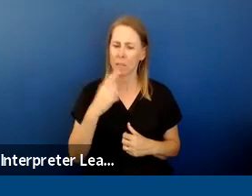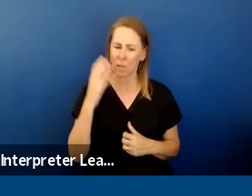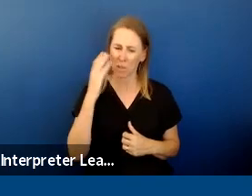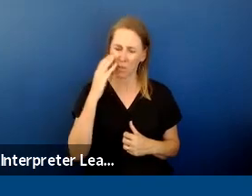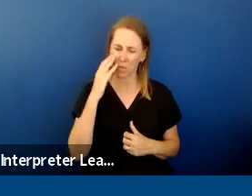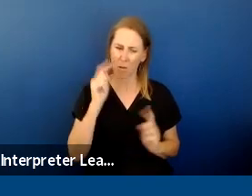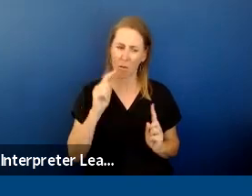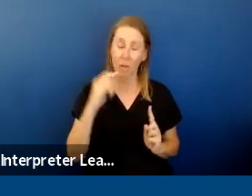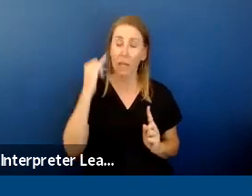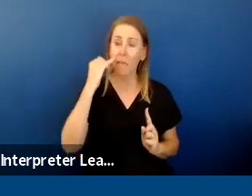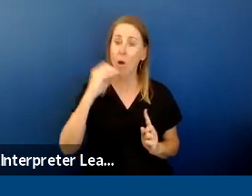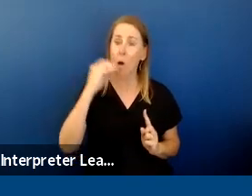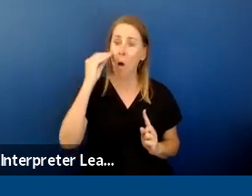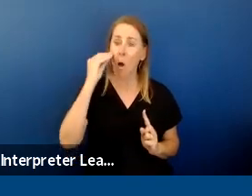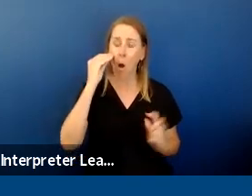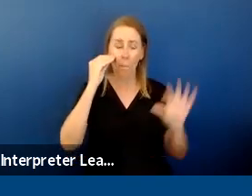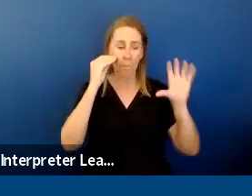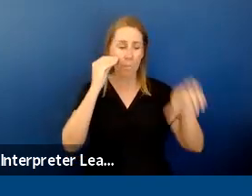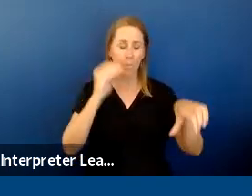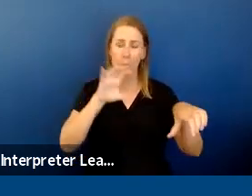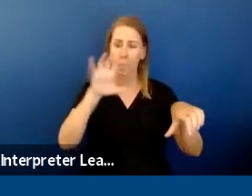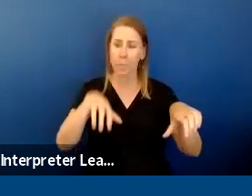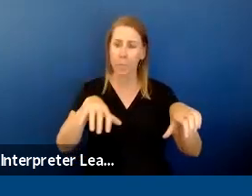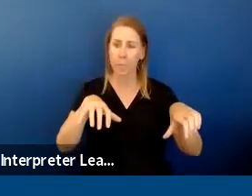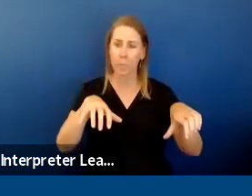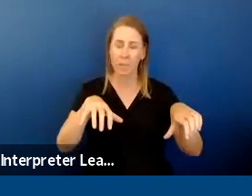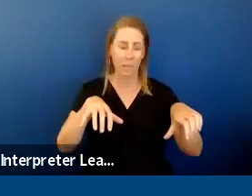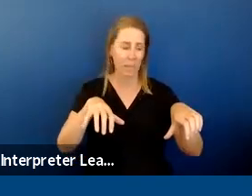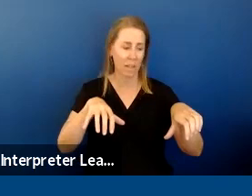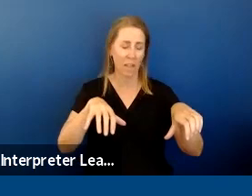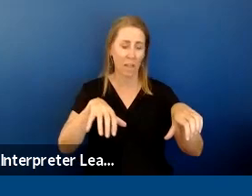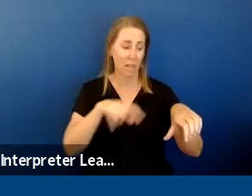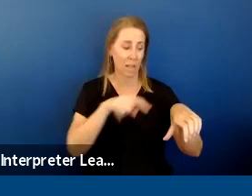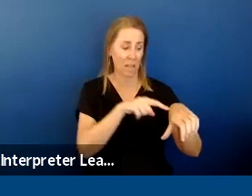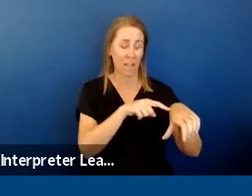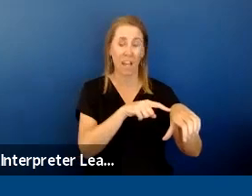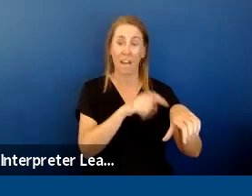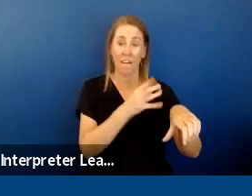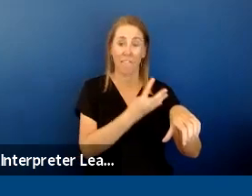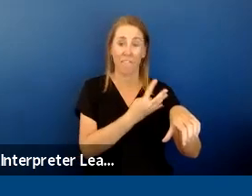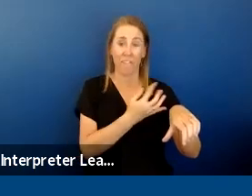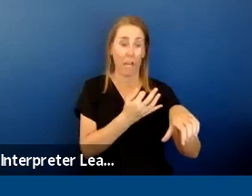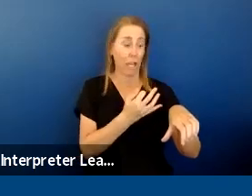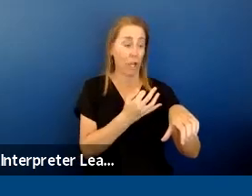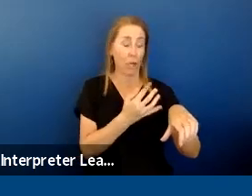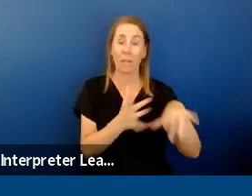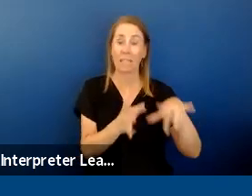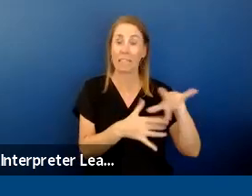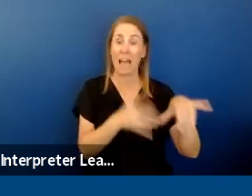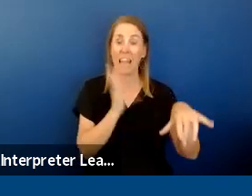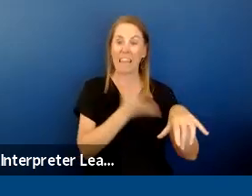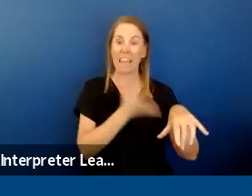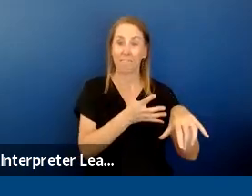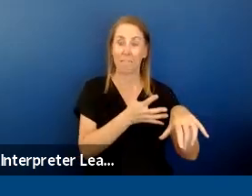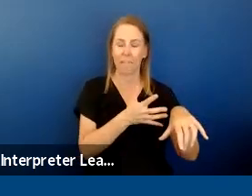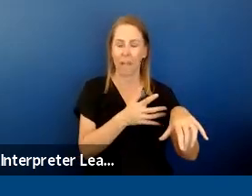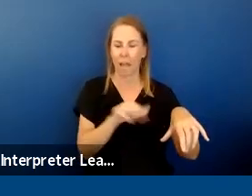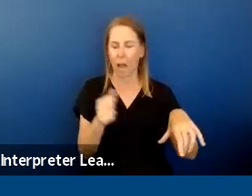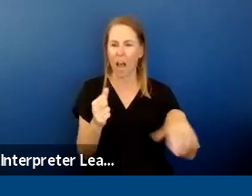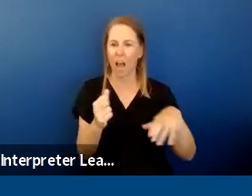trees to prevent and protect your home and property, that's going to lessen the impact of a wildfire.